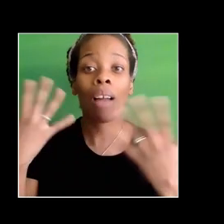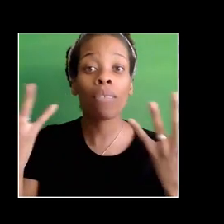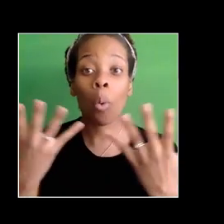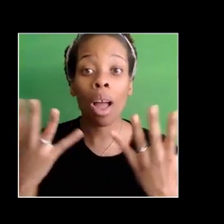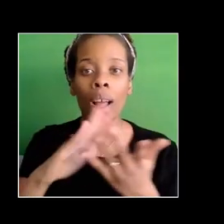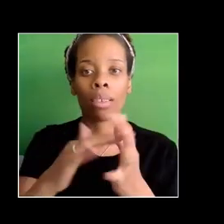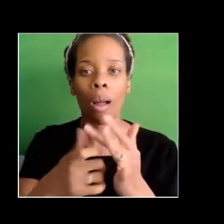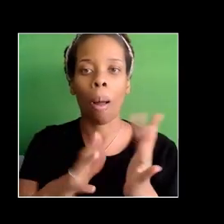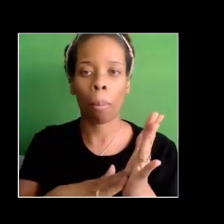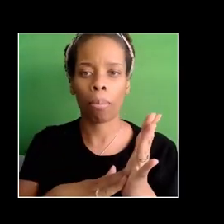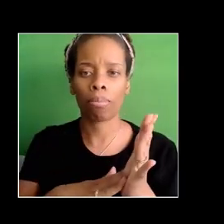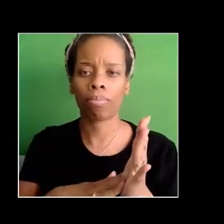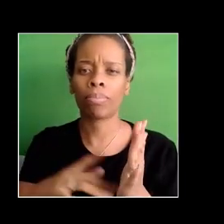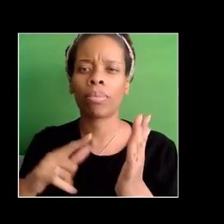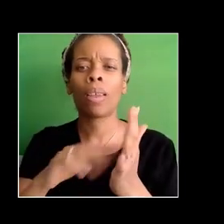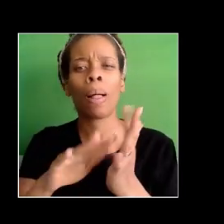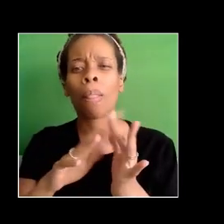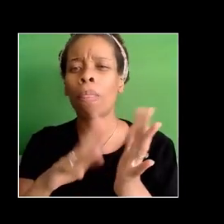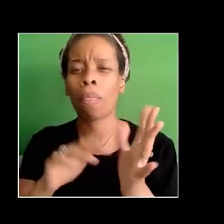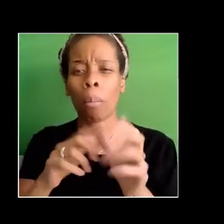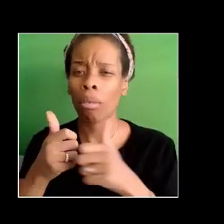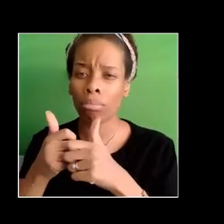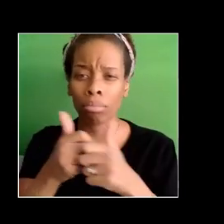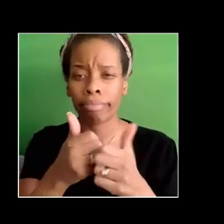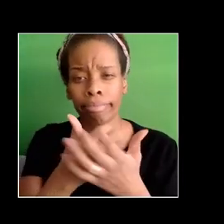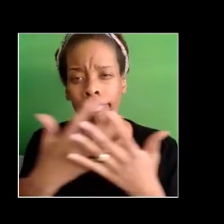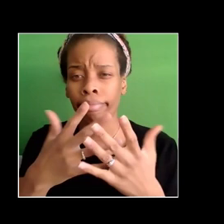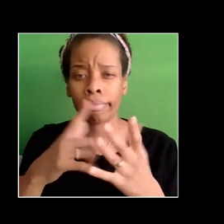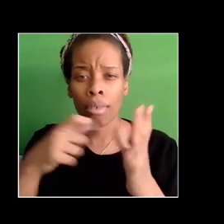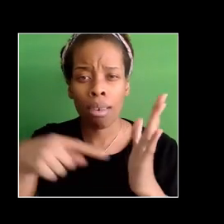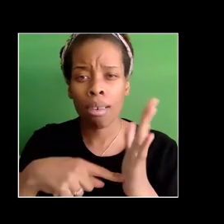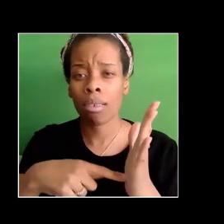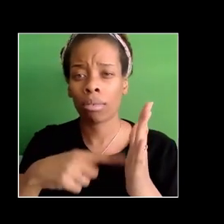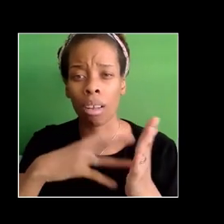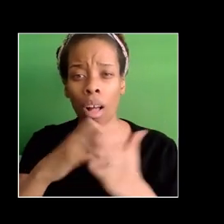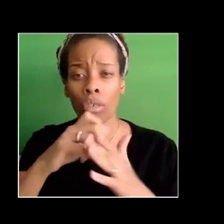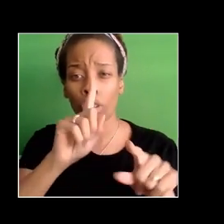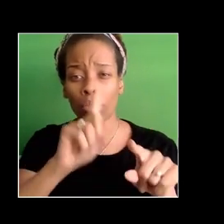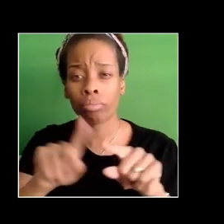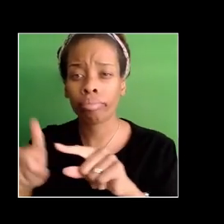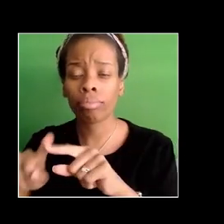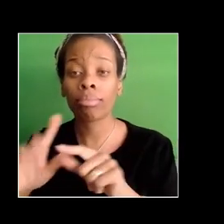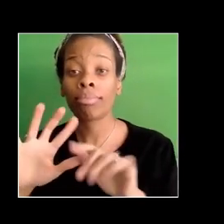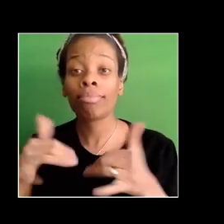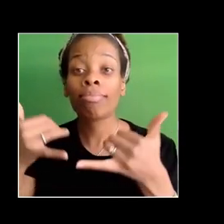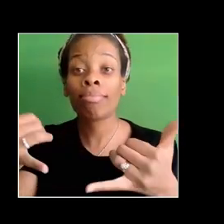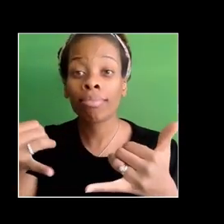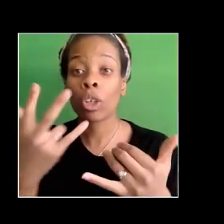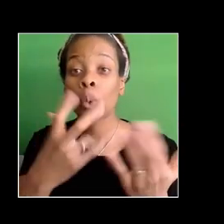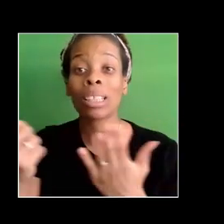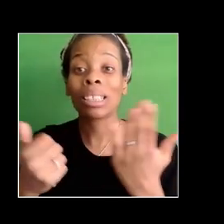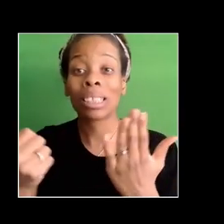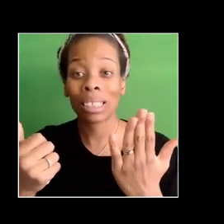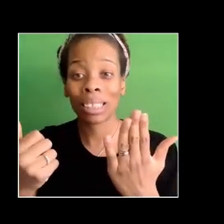Thelma's immense contributions to art and culture have been recognised with the 2016 Audrey Ermes Award for Curatorial